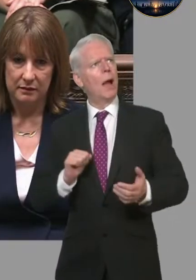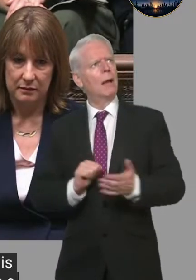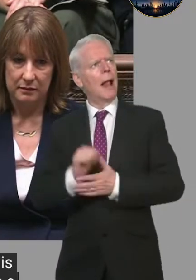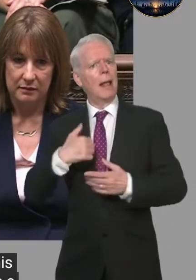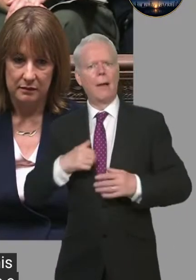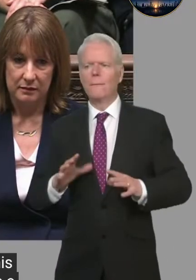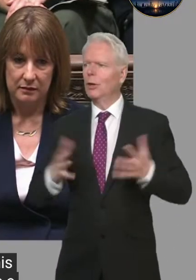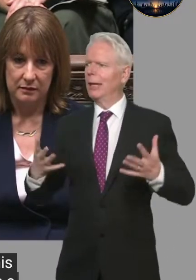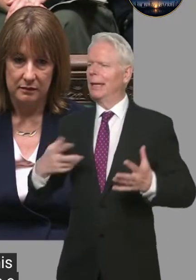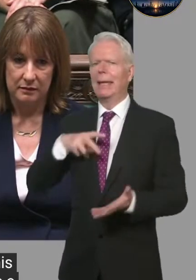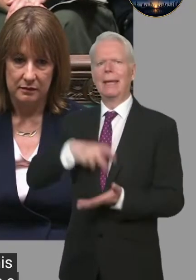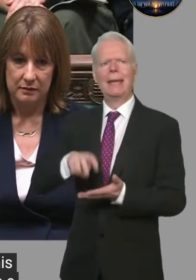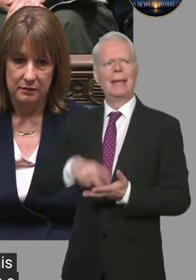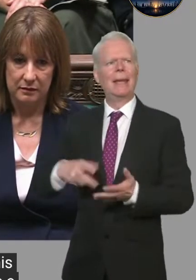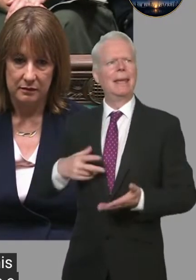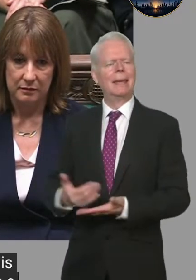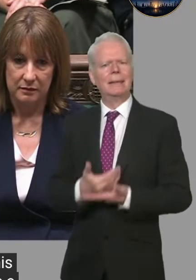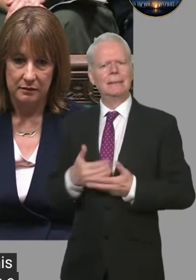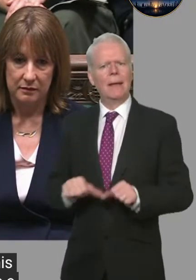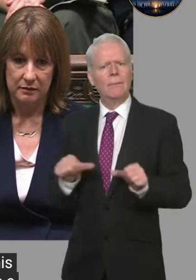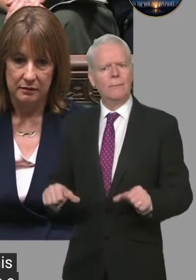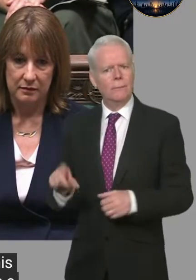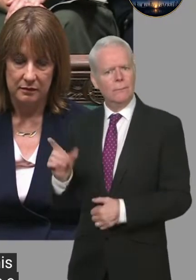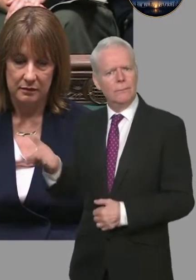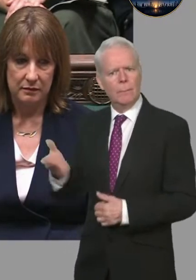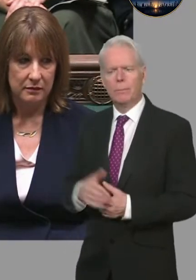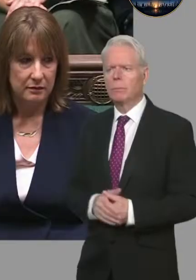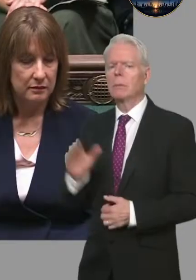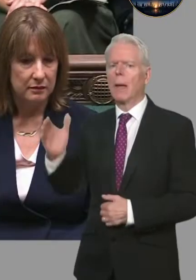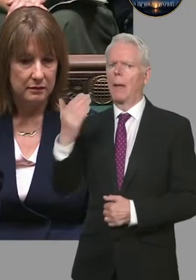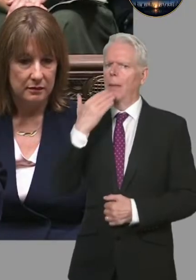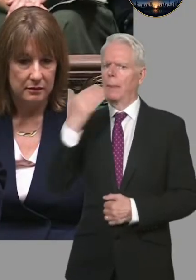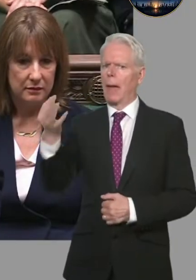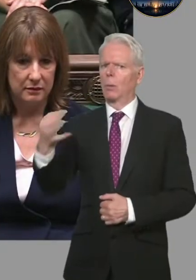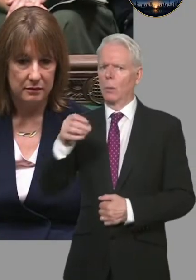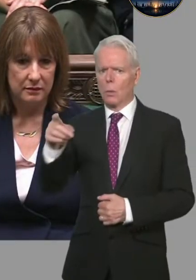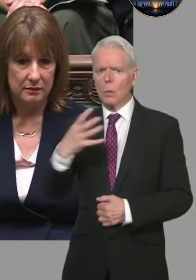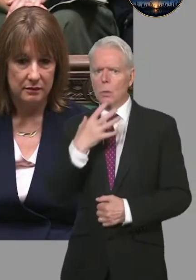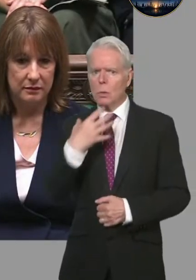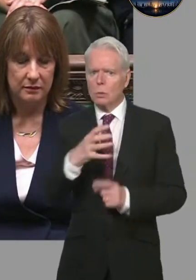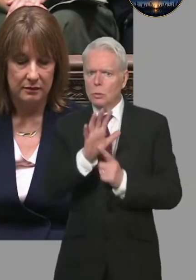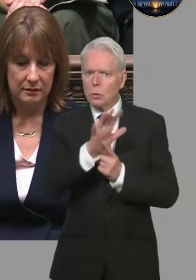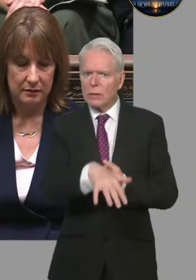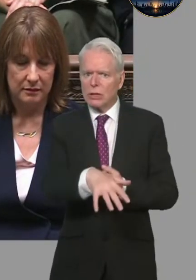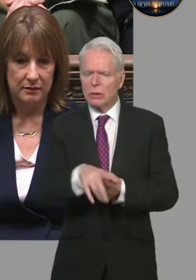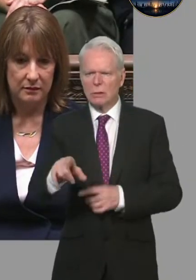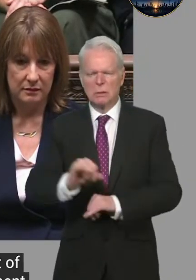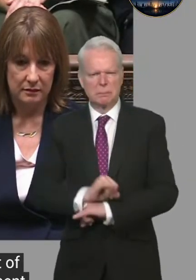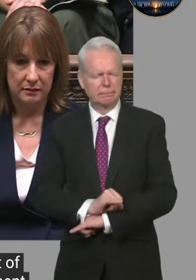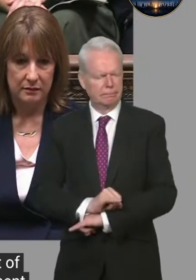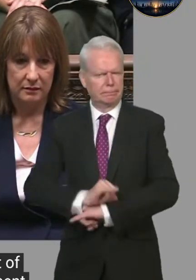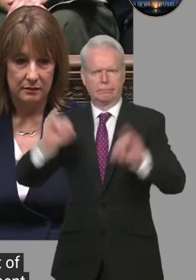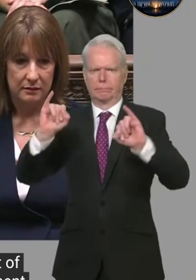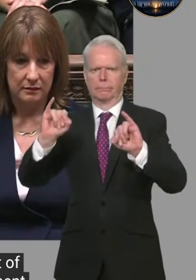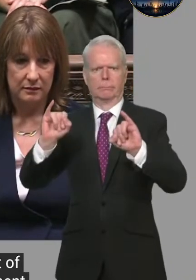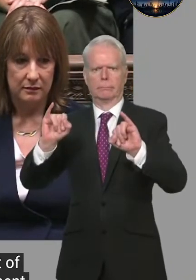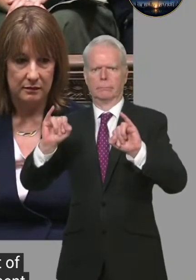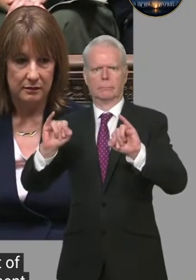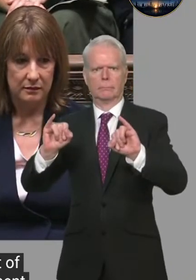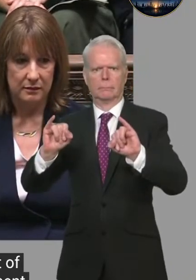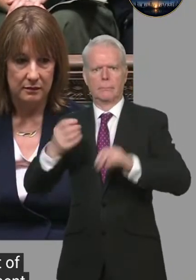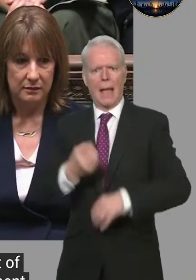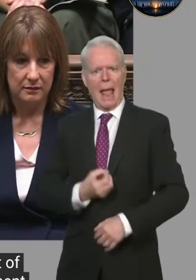government, we're acting to drive it out of society. New powers to ban repeated protests, new plans to root anti-Semitism out